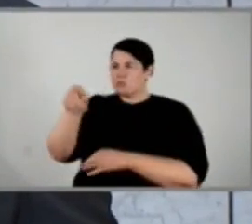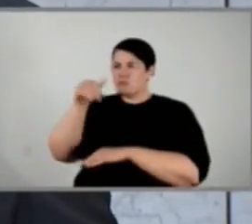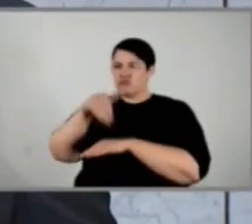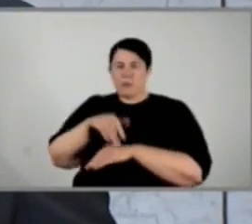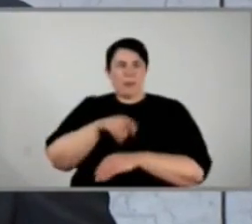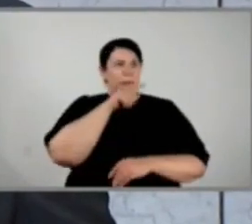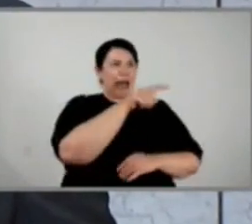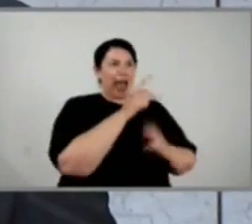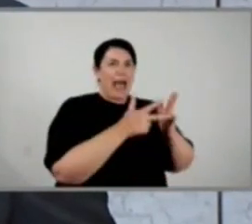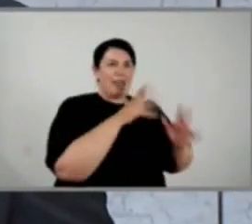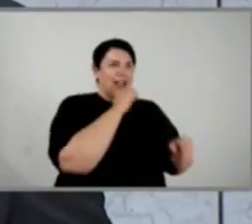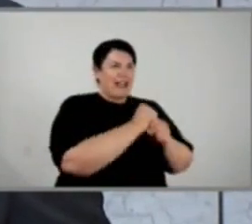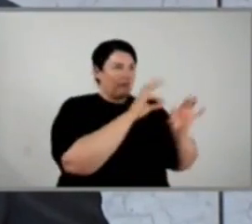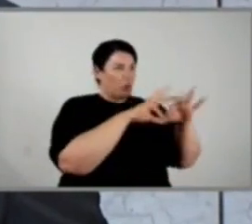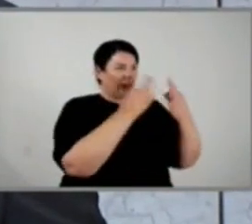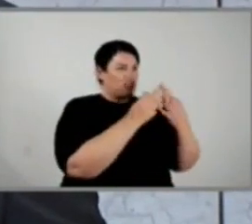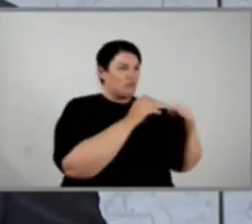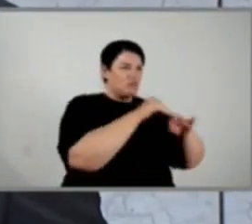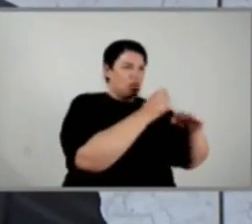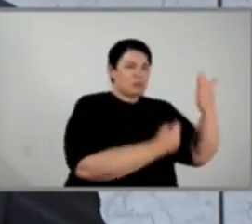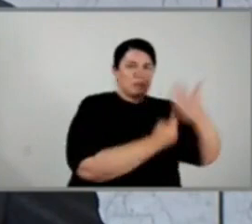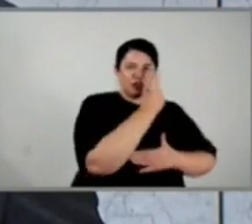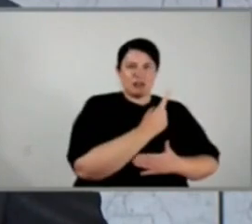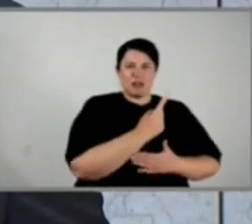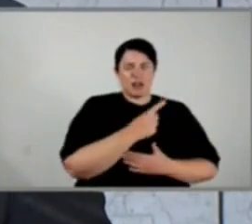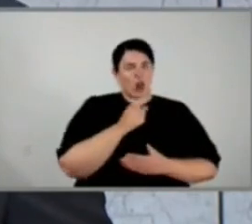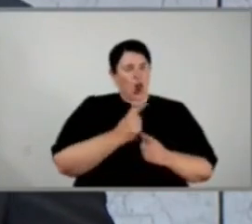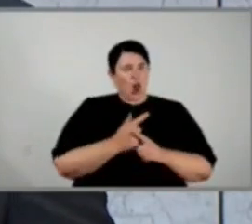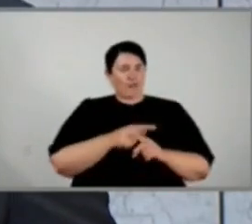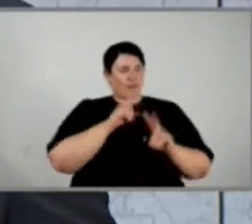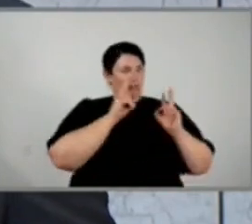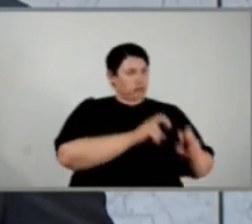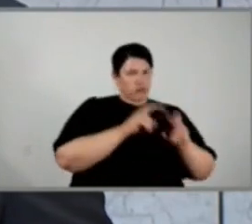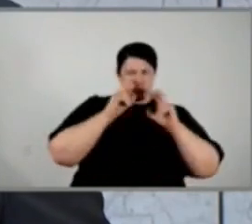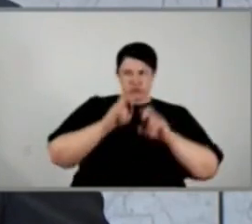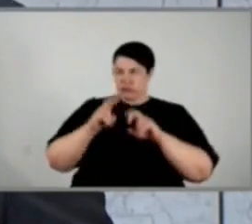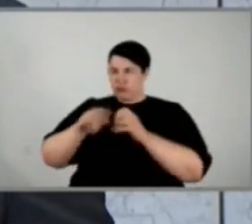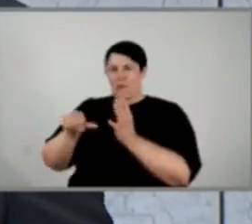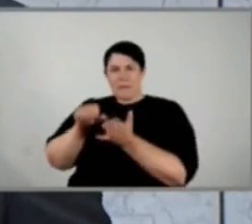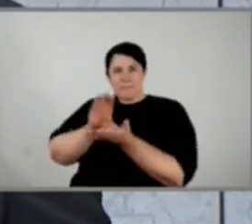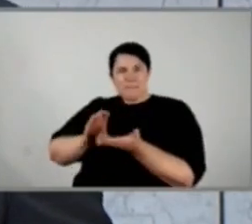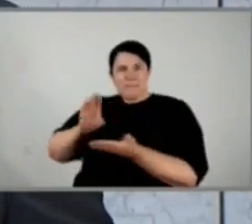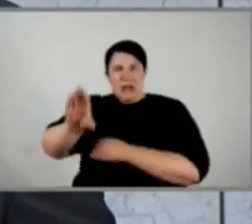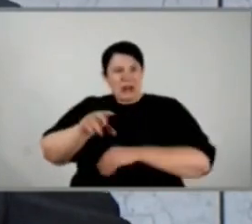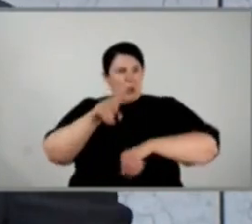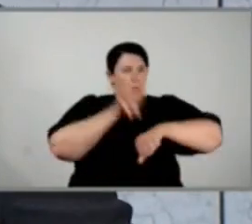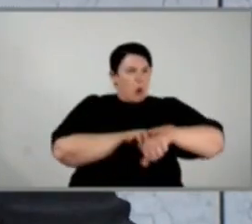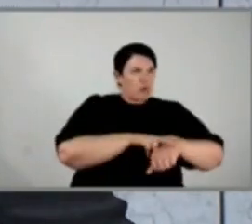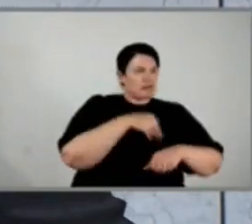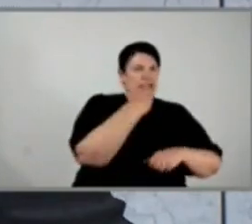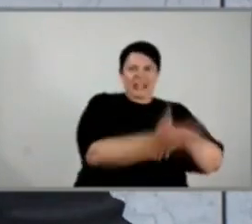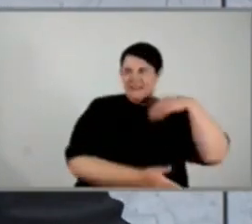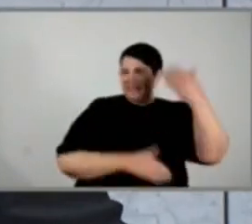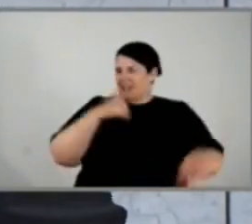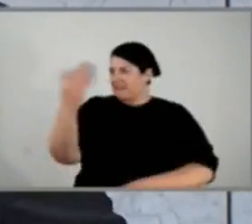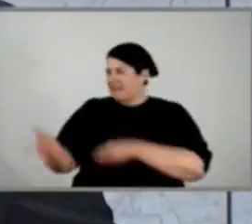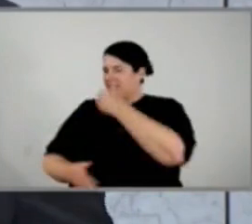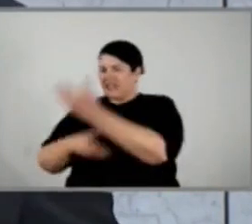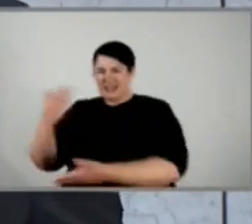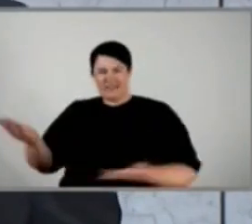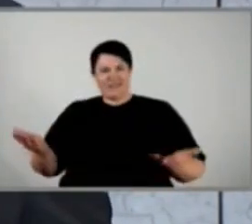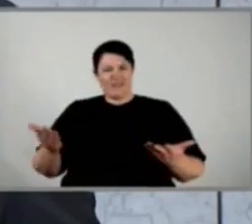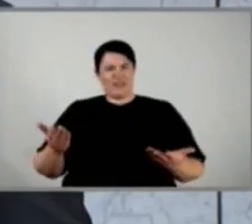interest about the level of remuneration and bonuses that are paid in that organisation. Is it time to have a broad Australia